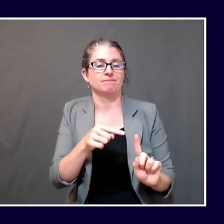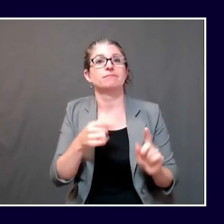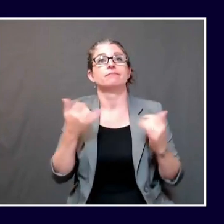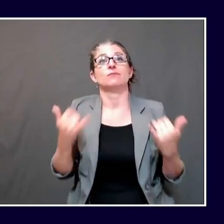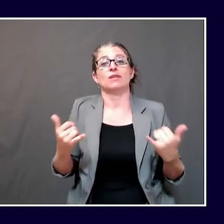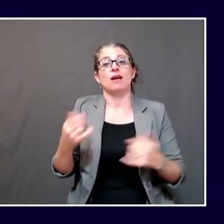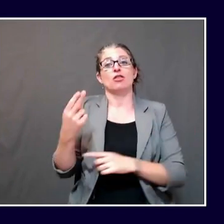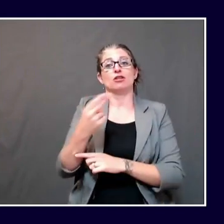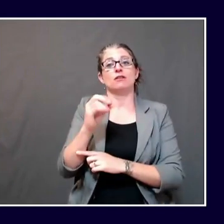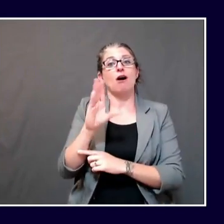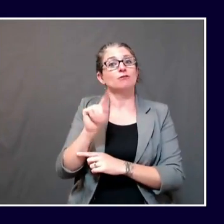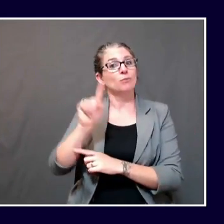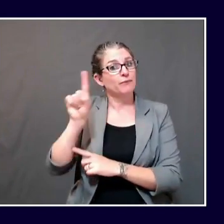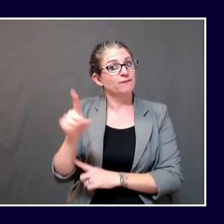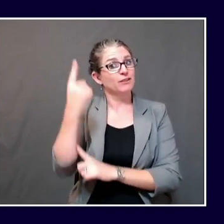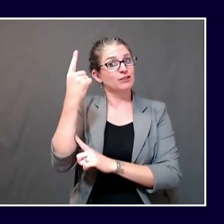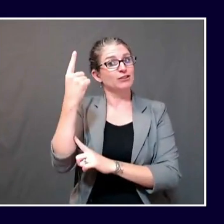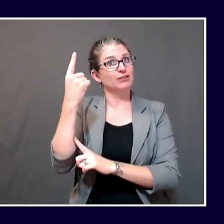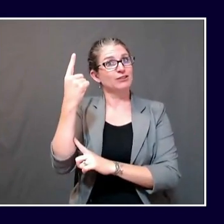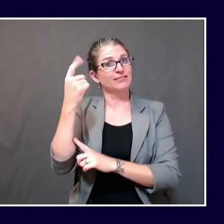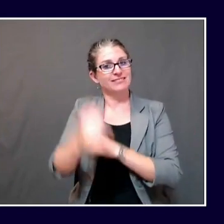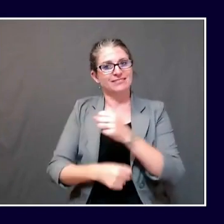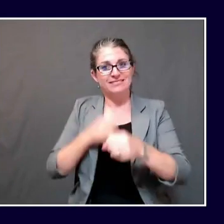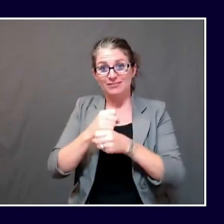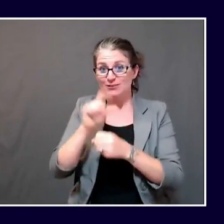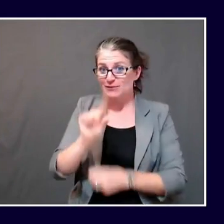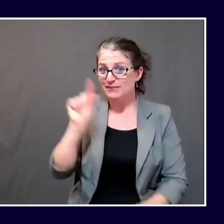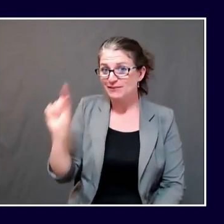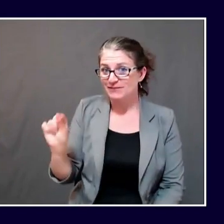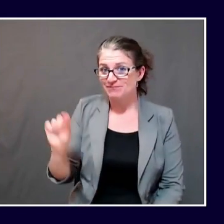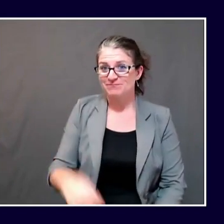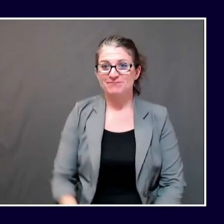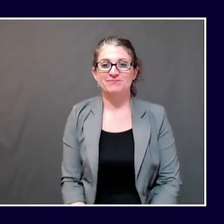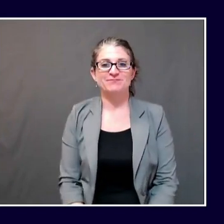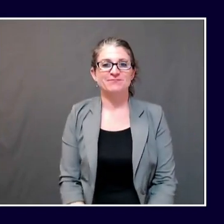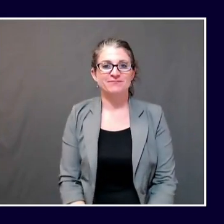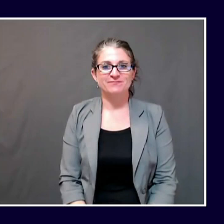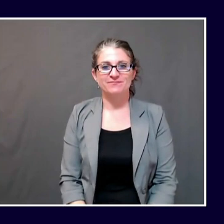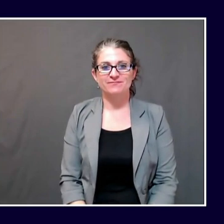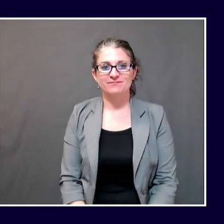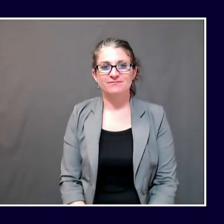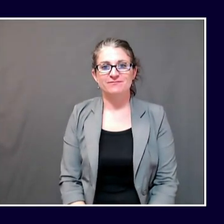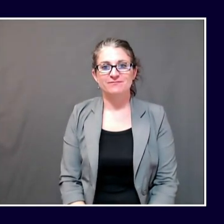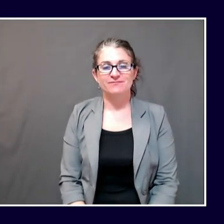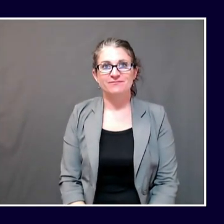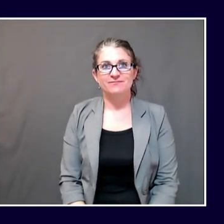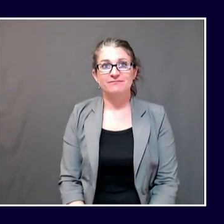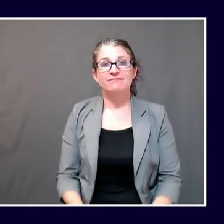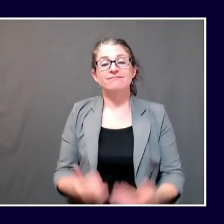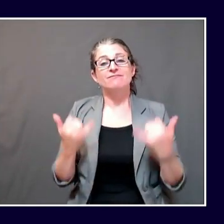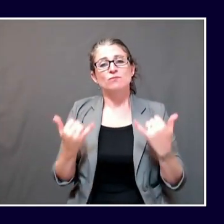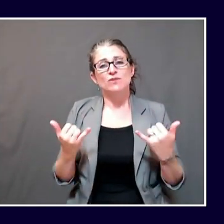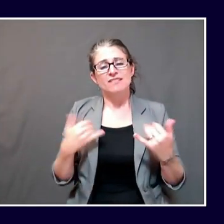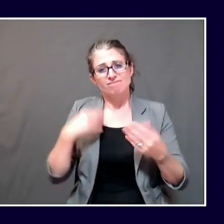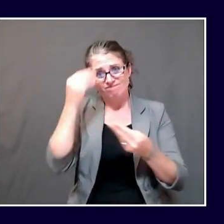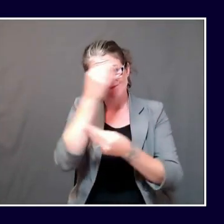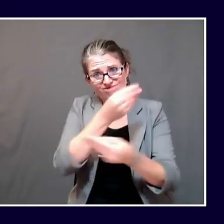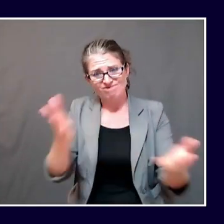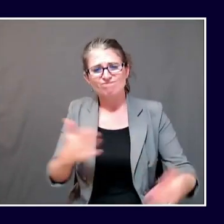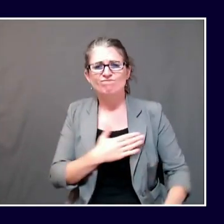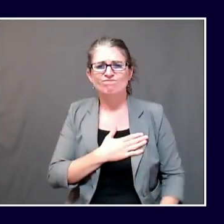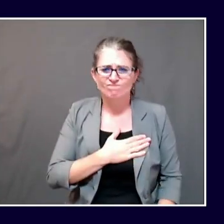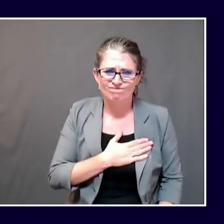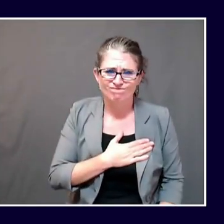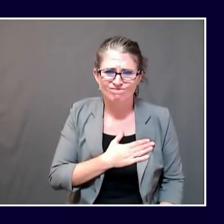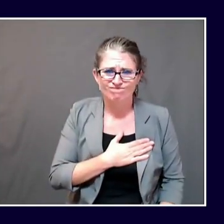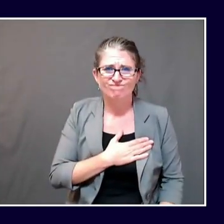October 1st, 2020. We begin today's briefing on a somber note. The Maine Center